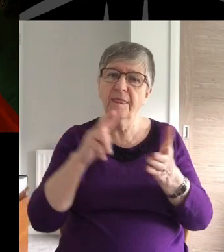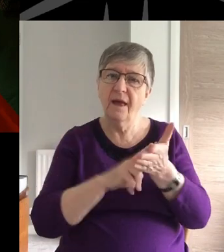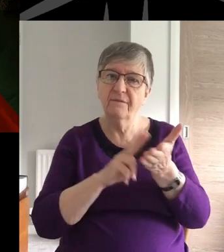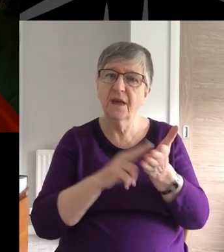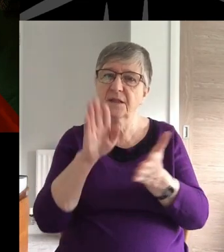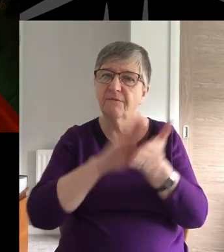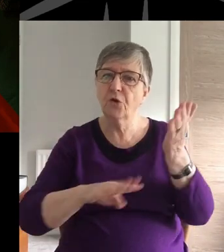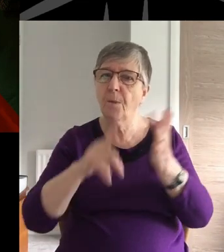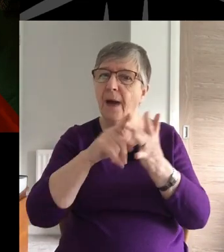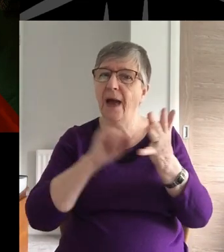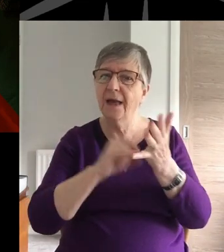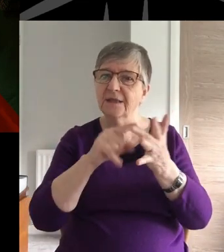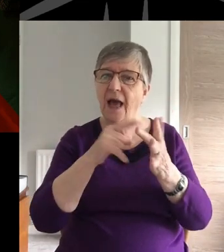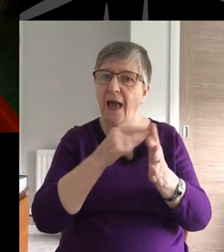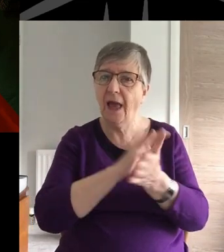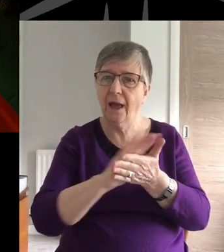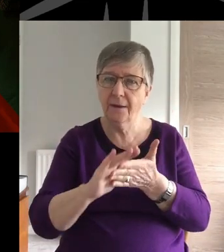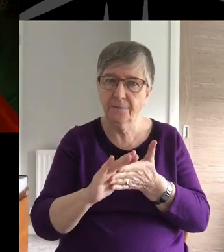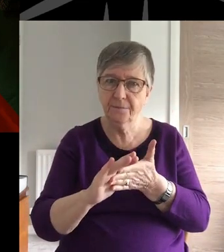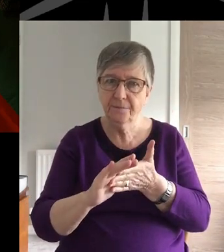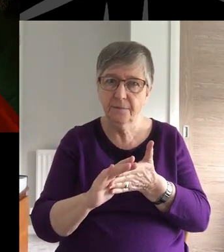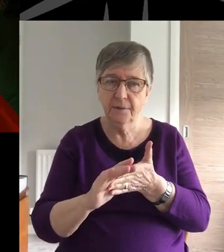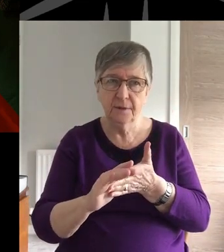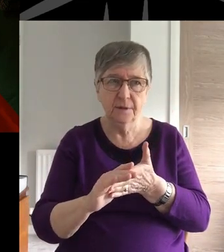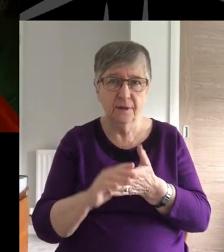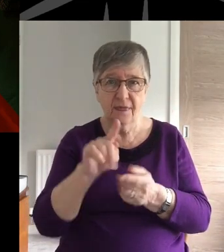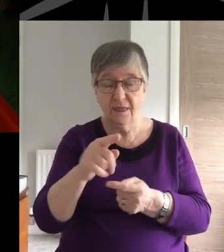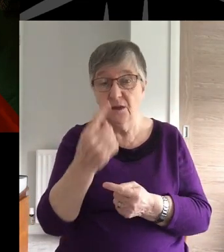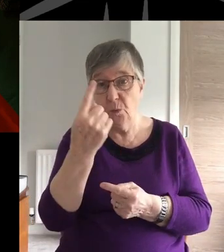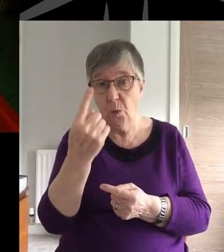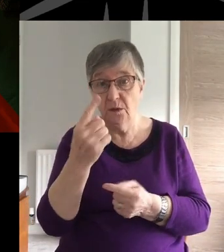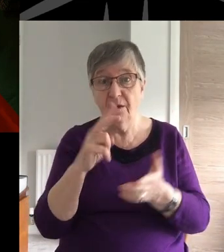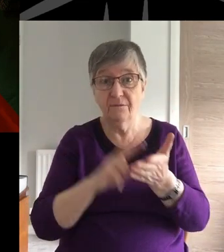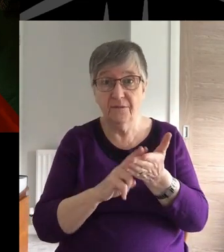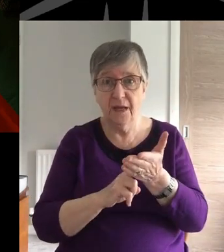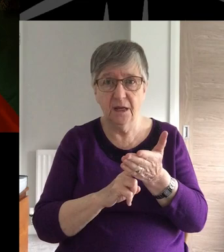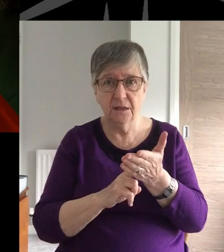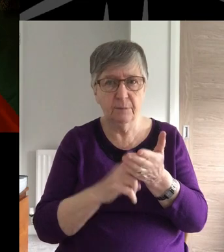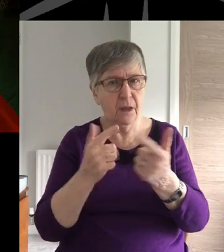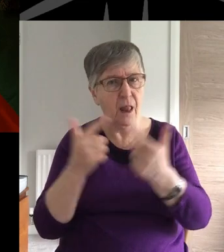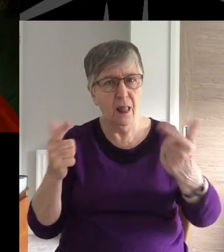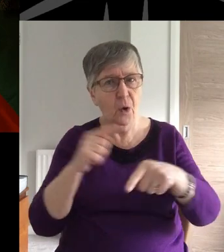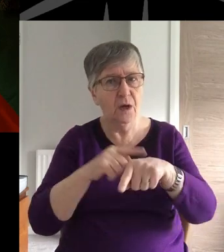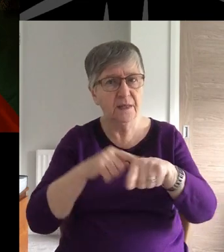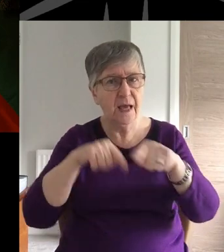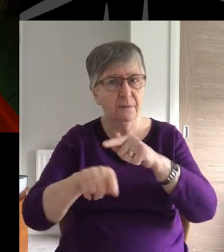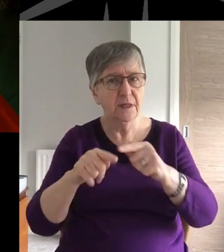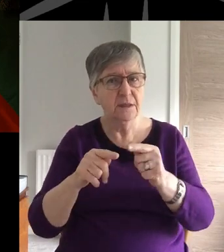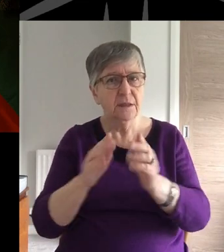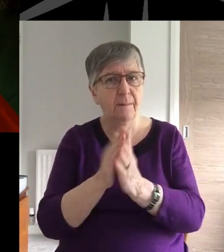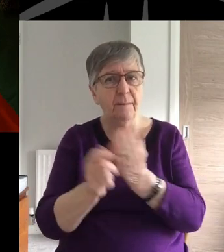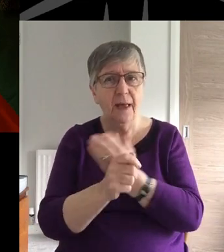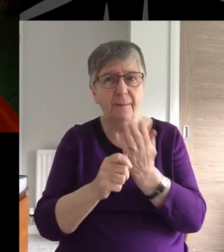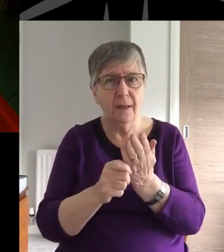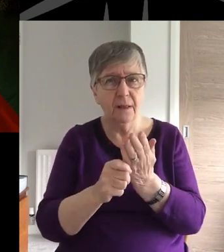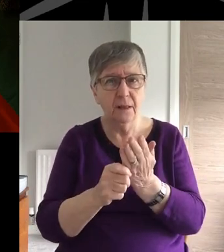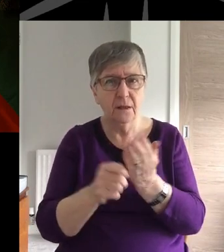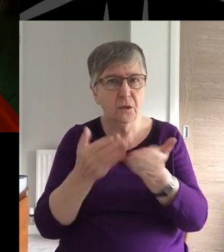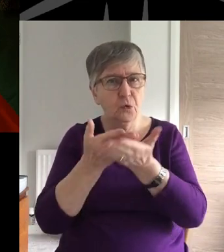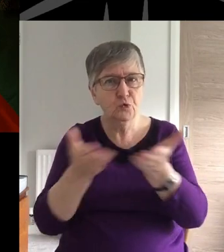Lord, that verse we read a few minutes ago from Isaiah, just one of many words in Scripture